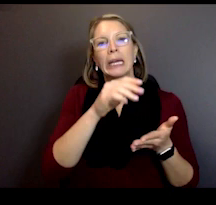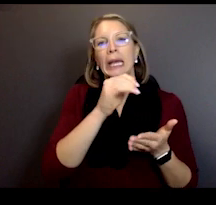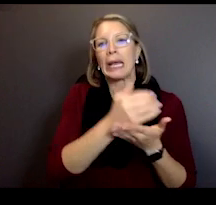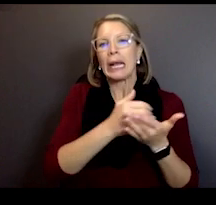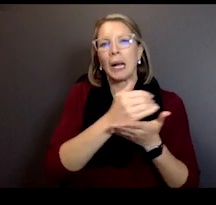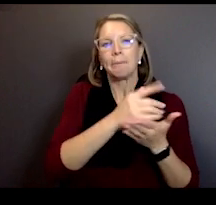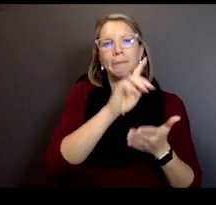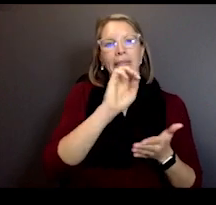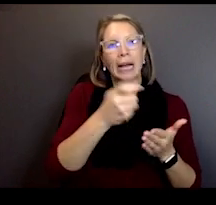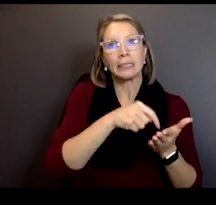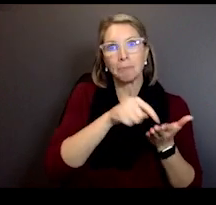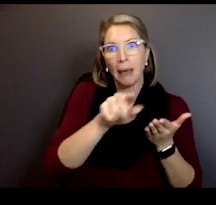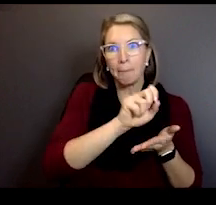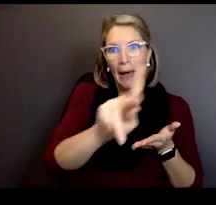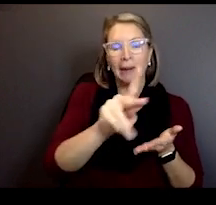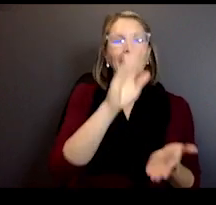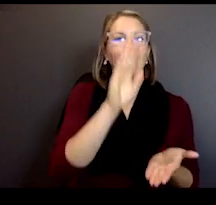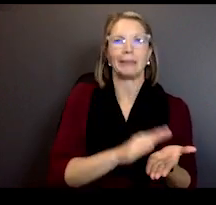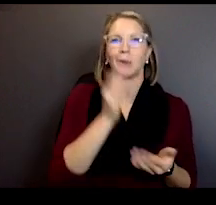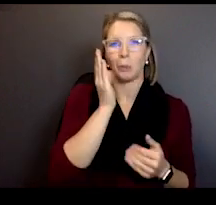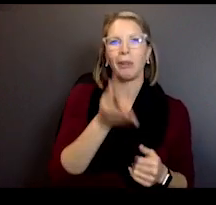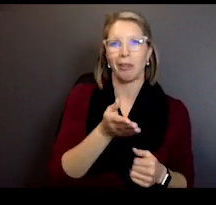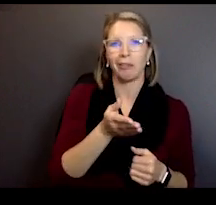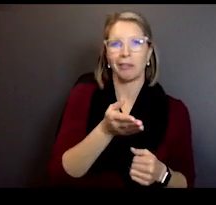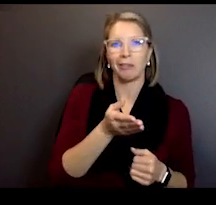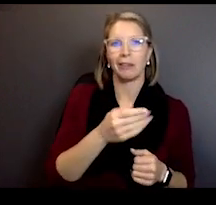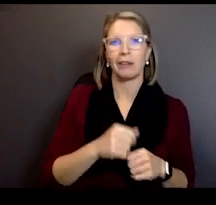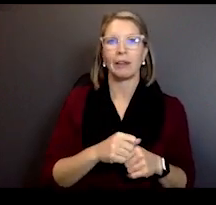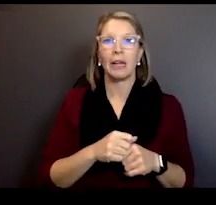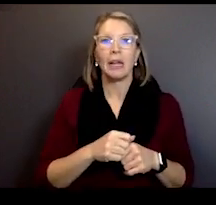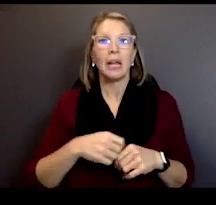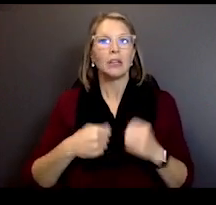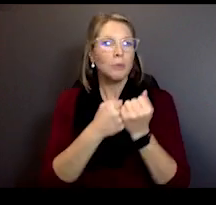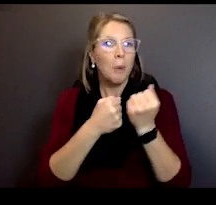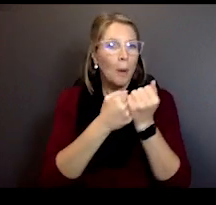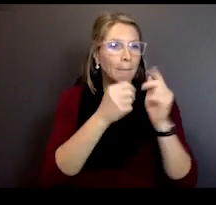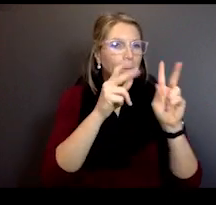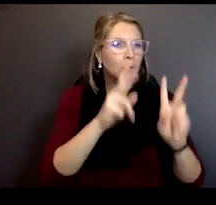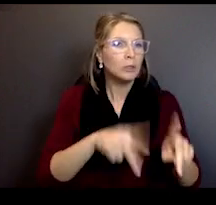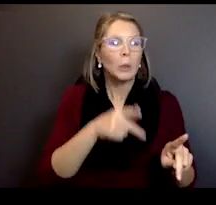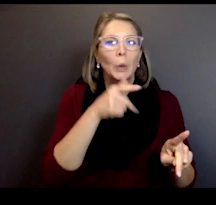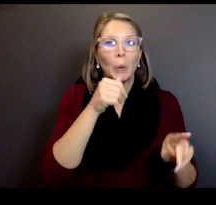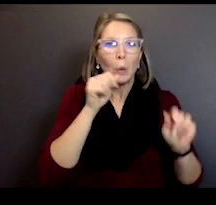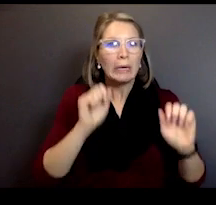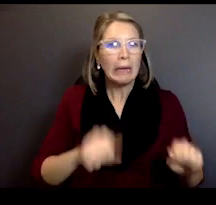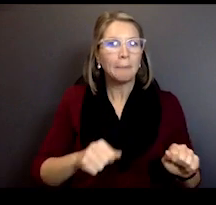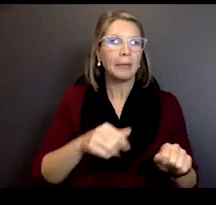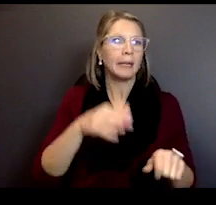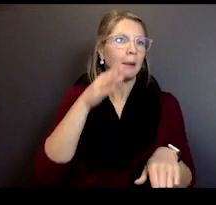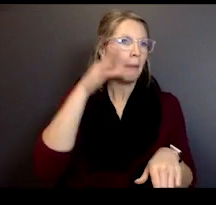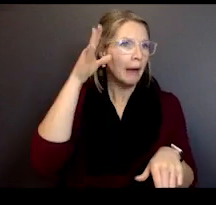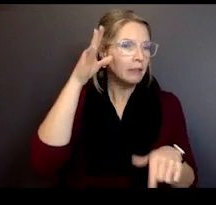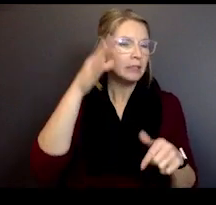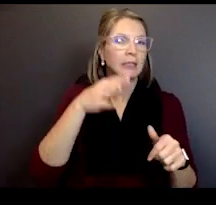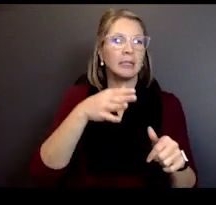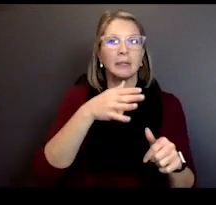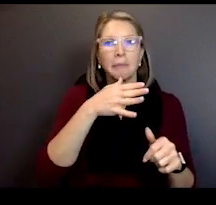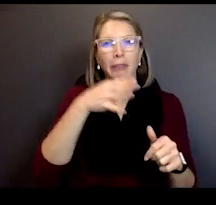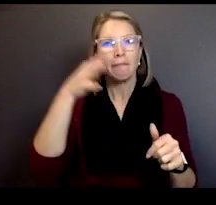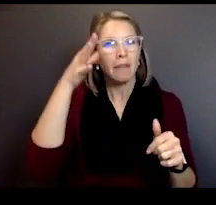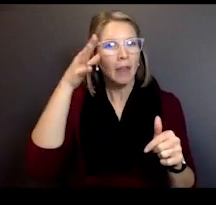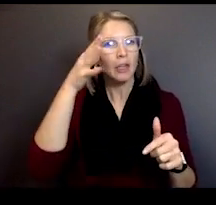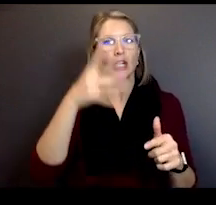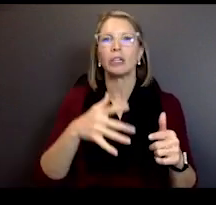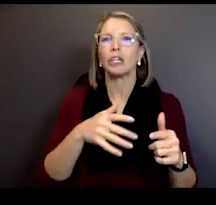have to pay. A supporting family member can be a spouse or common law partner, parent,